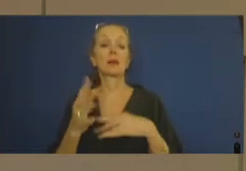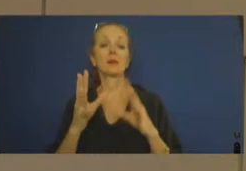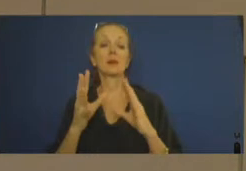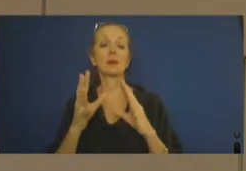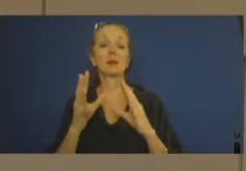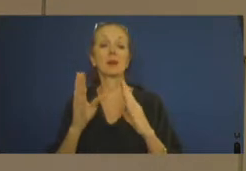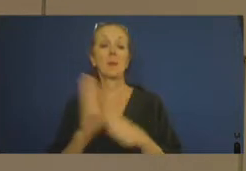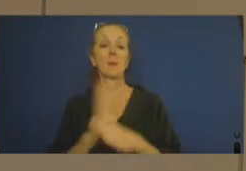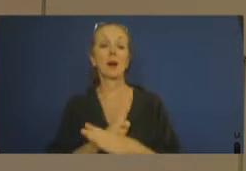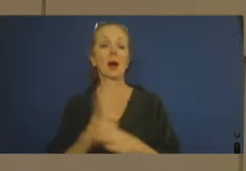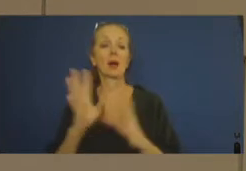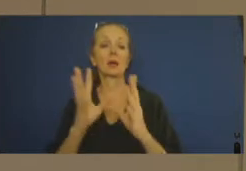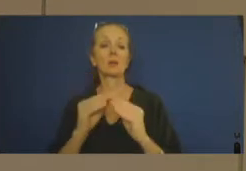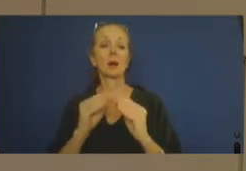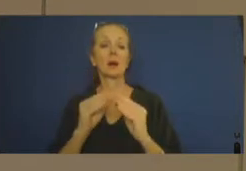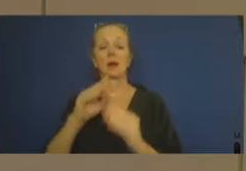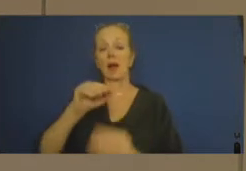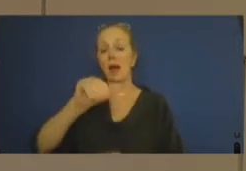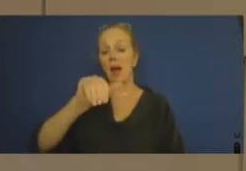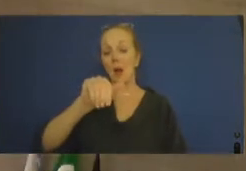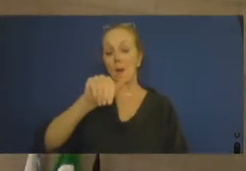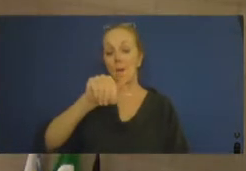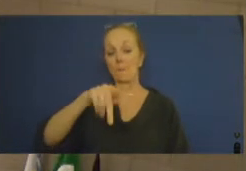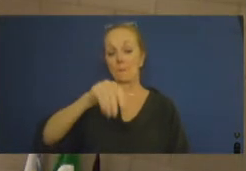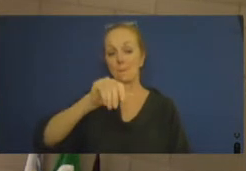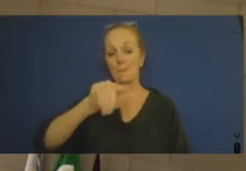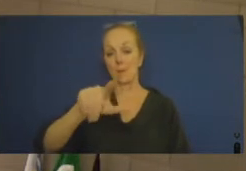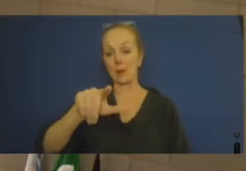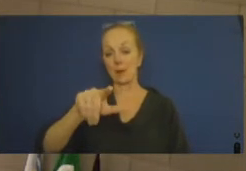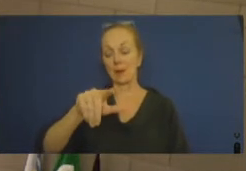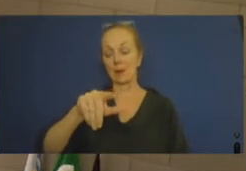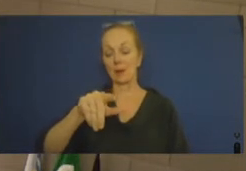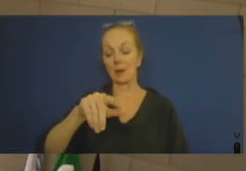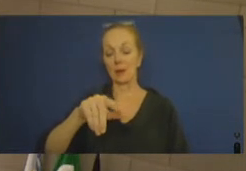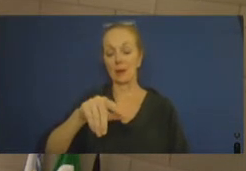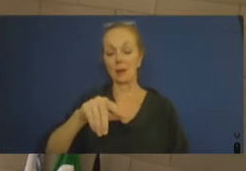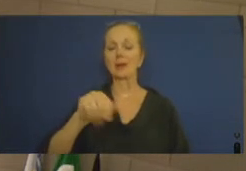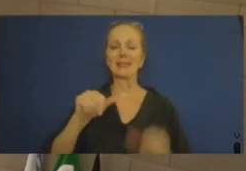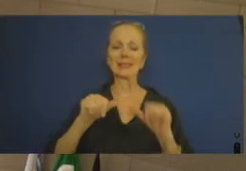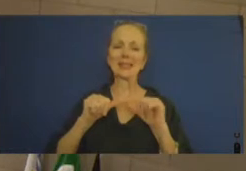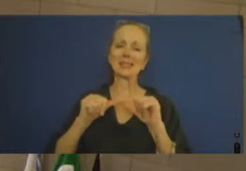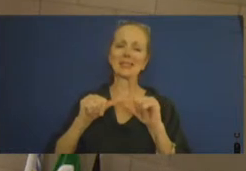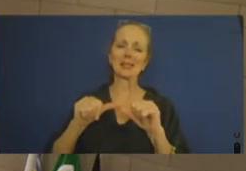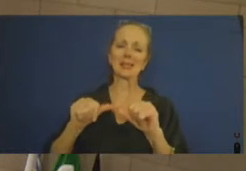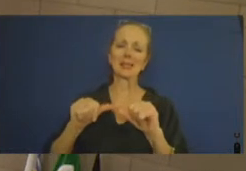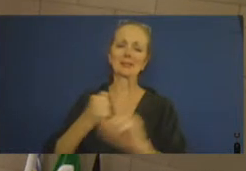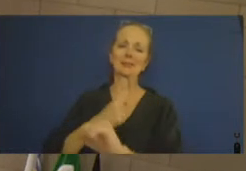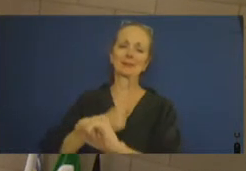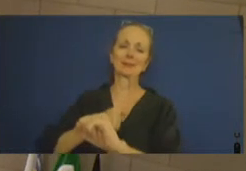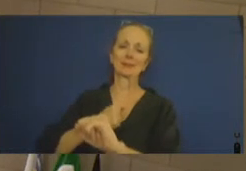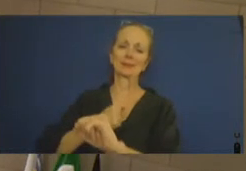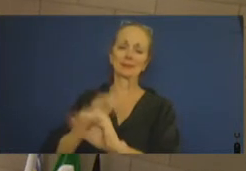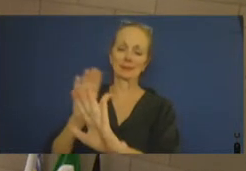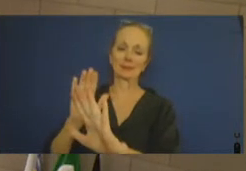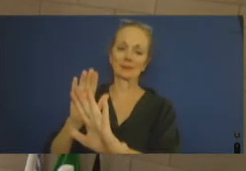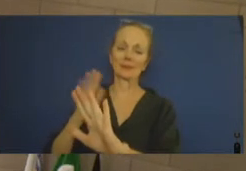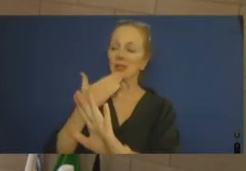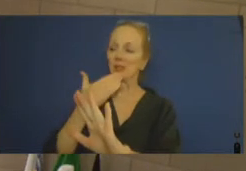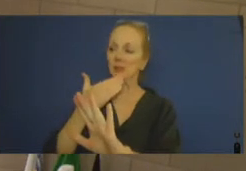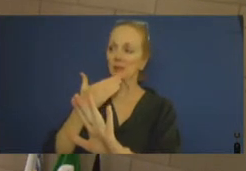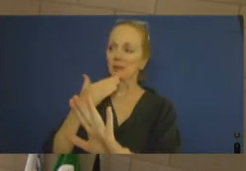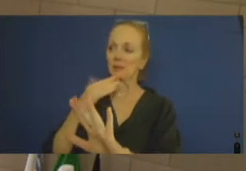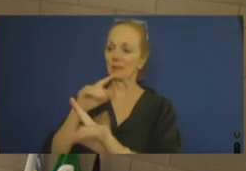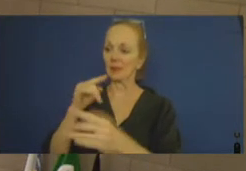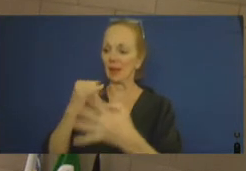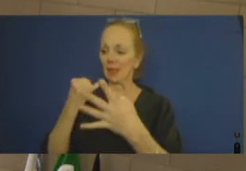the last business meeting continue, in April. Mayor, the operative word is continue. We're continuing the hearing. Excuse me. Continue. Okay, it's continue. All right, we're good. Till the last meeting